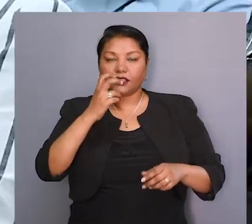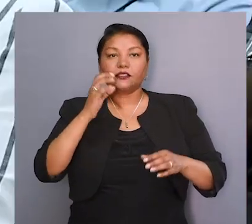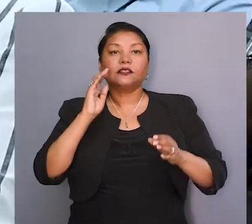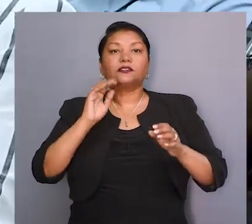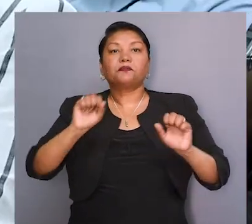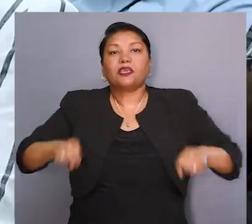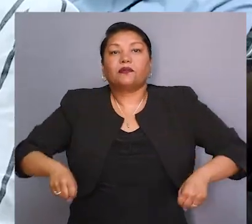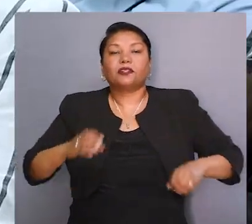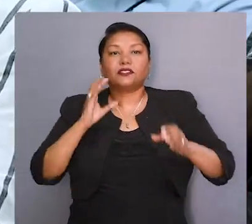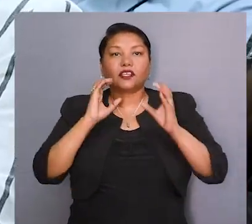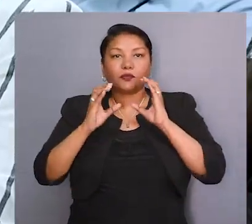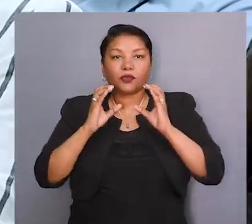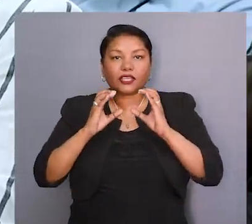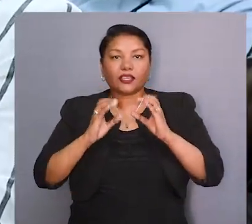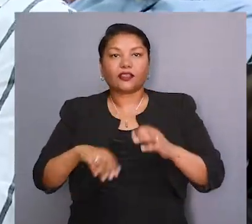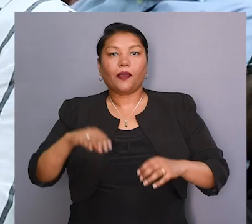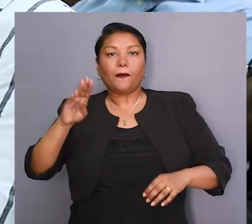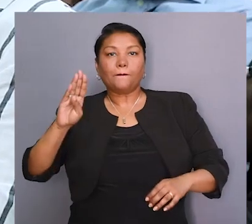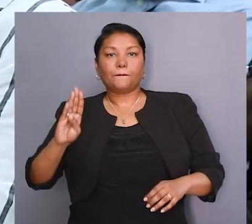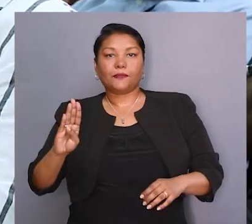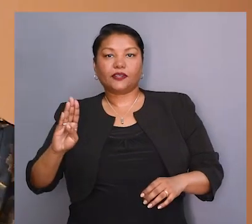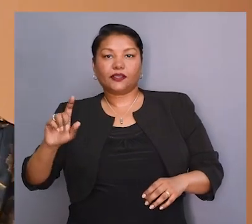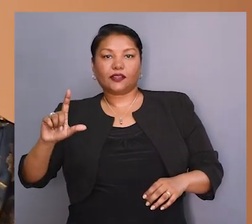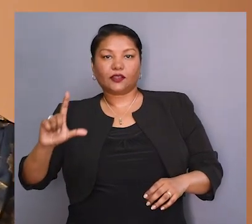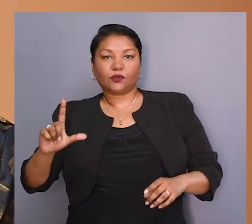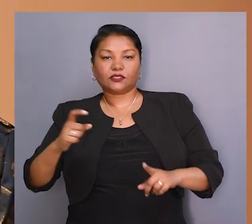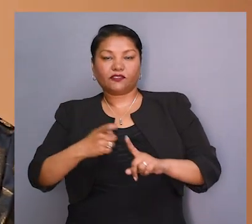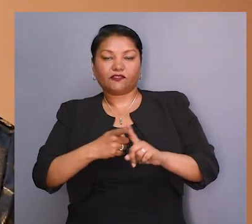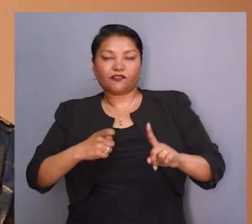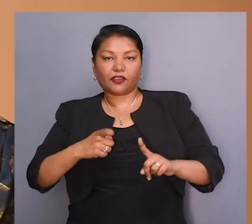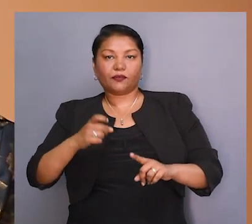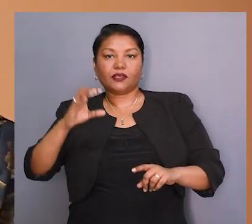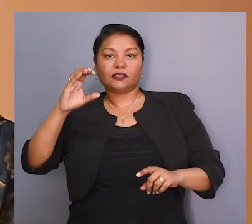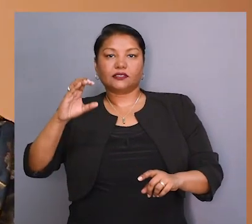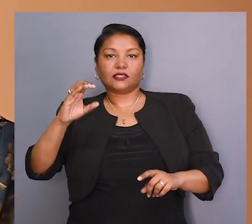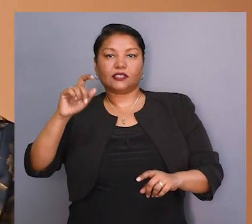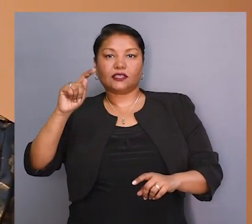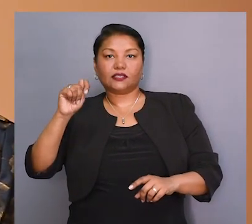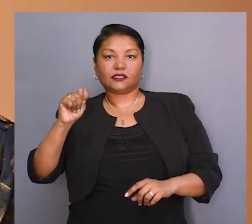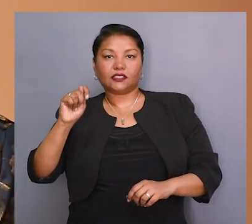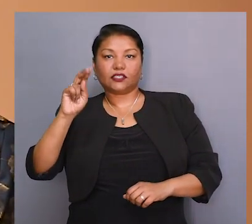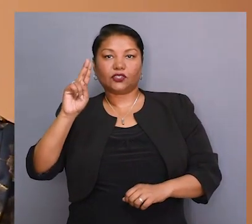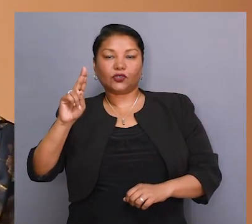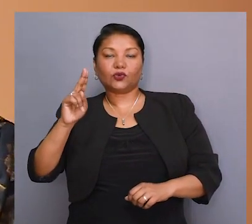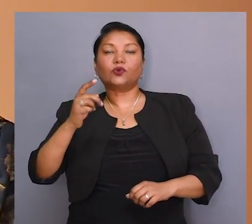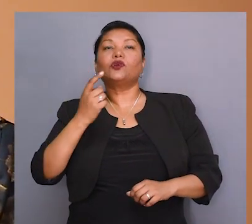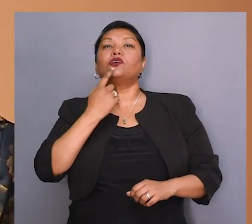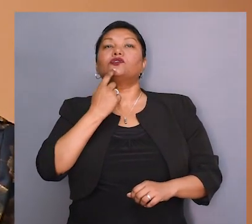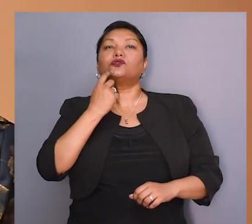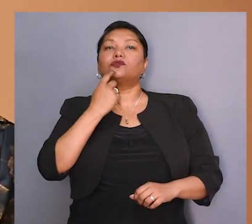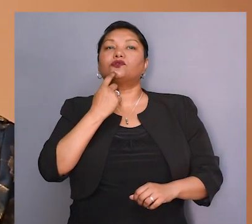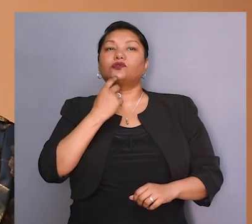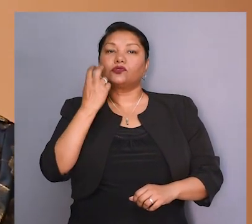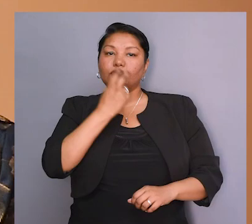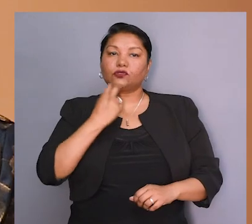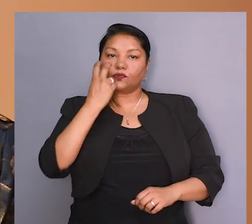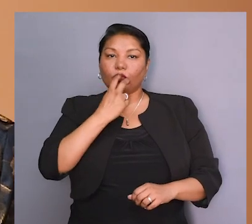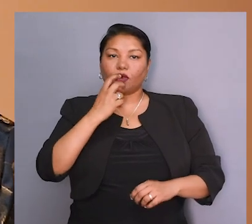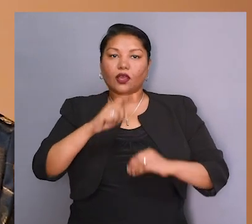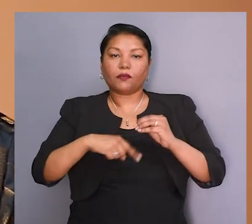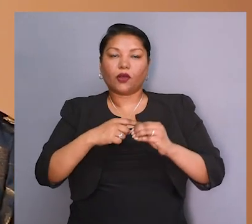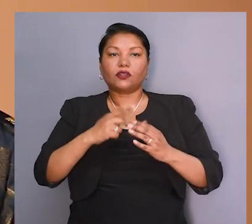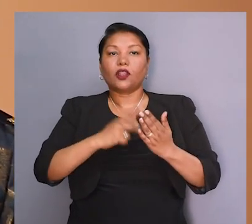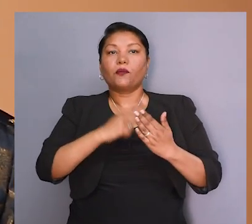Lewis, Secretary General of the Caribbean Telecommunications Union, expresses her satisfaction on the initiative of the project and